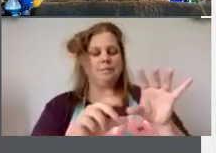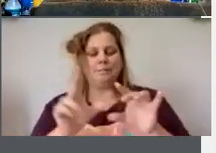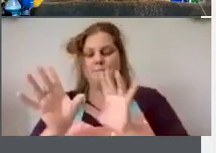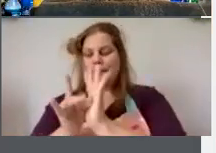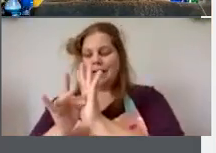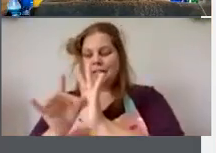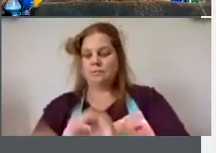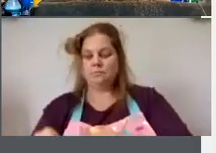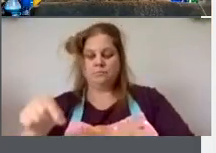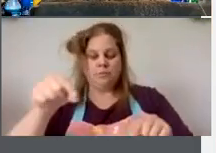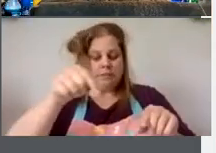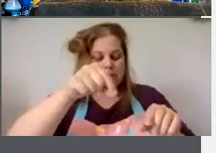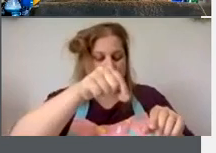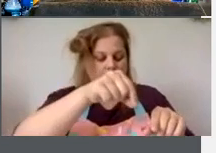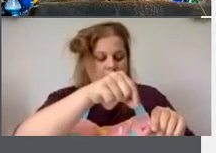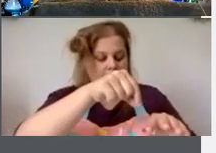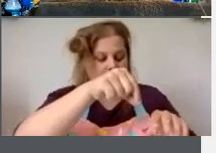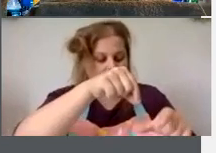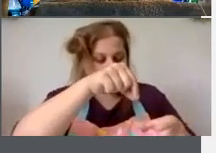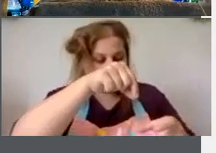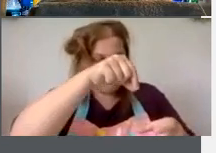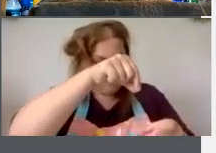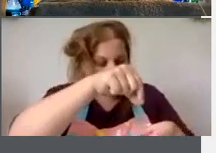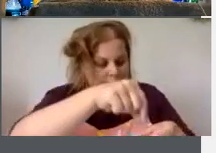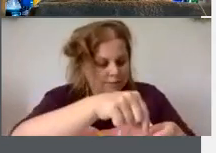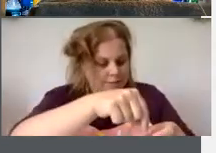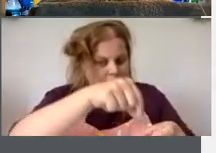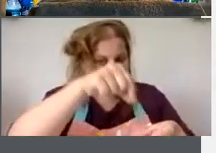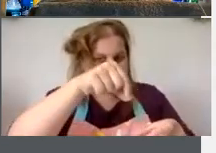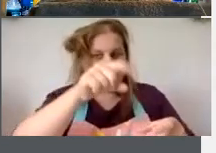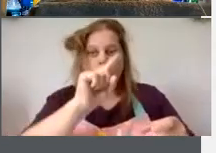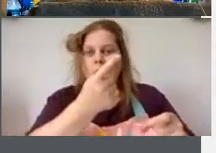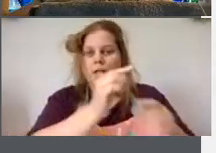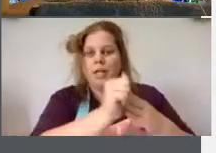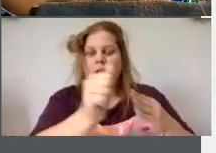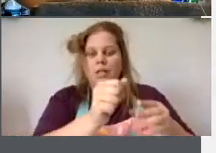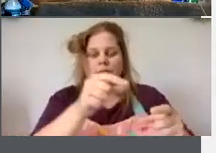one corner of my dollar bill.